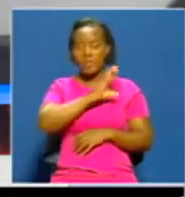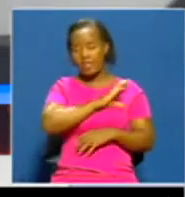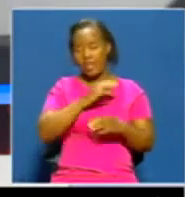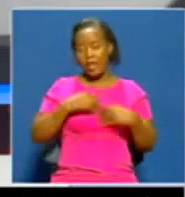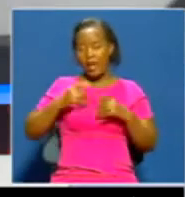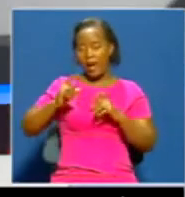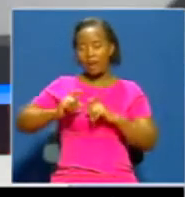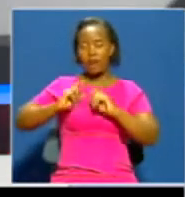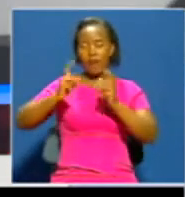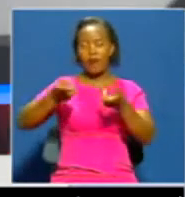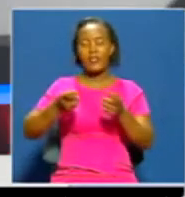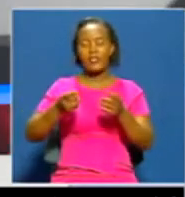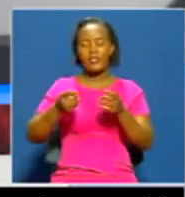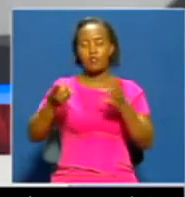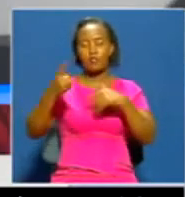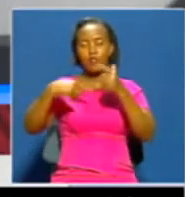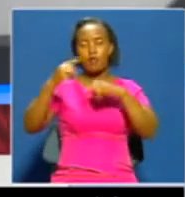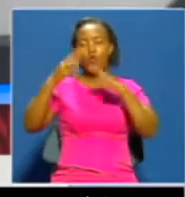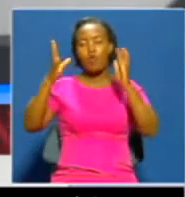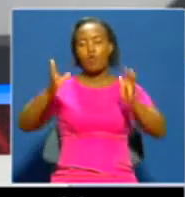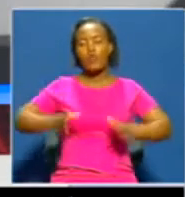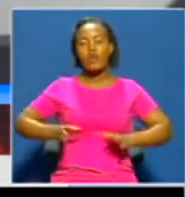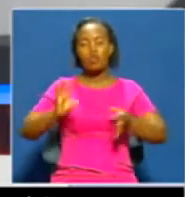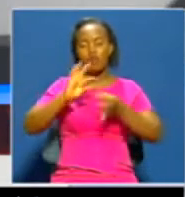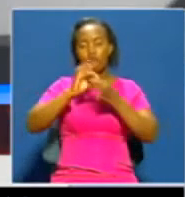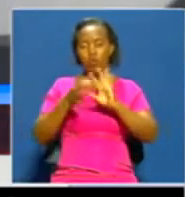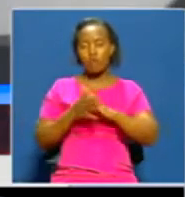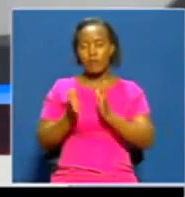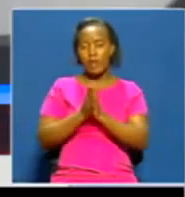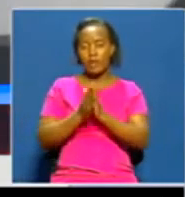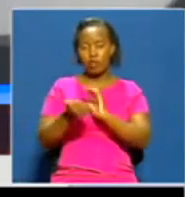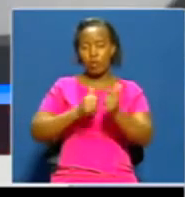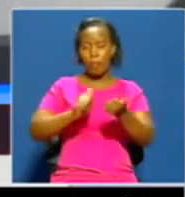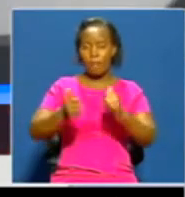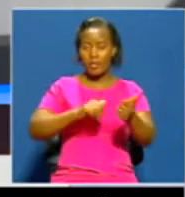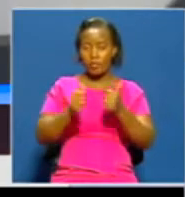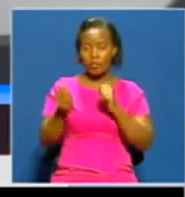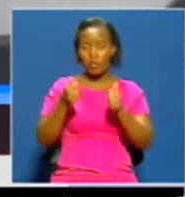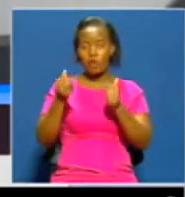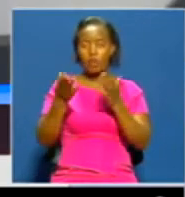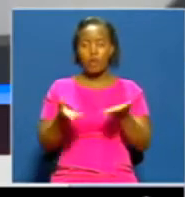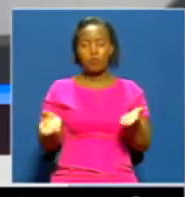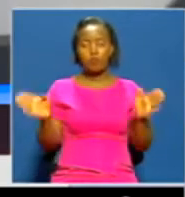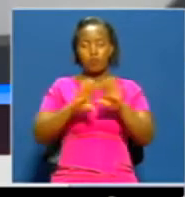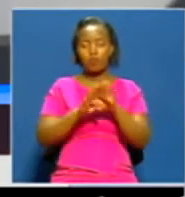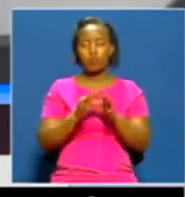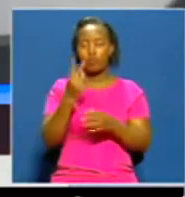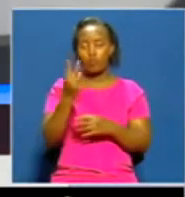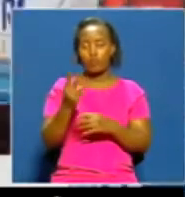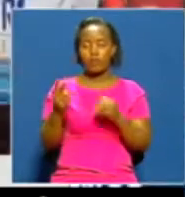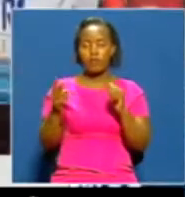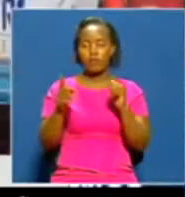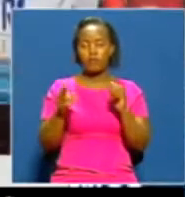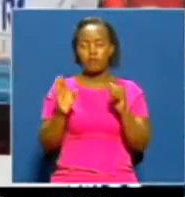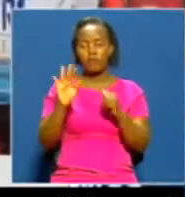to the winners of the Olympic Day essay and art competitions that closed on the 25th of June 2021.